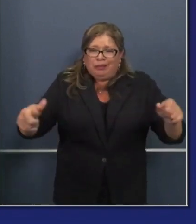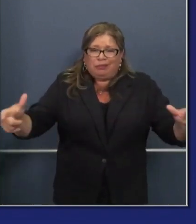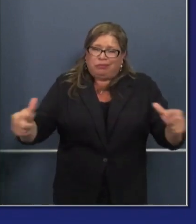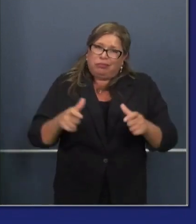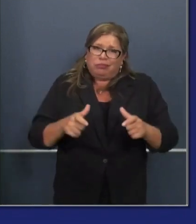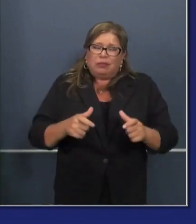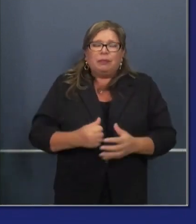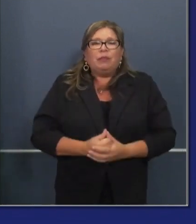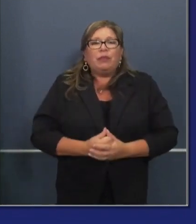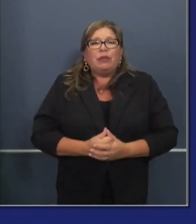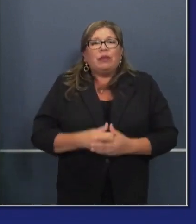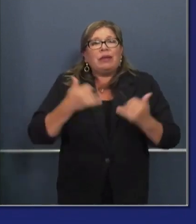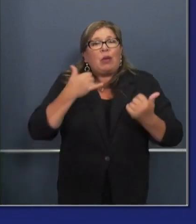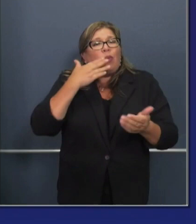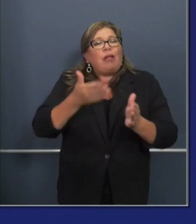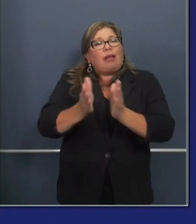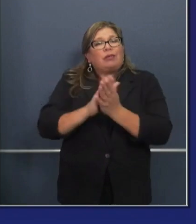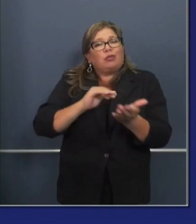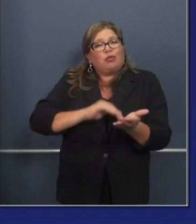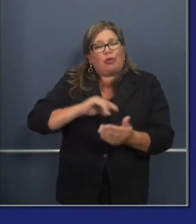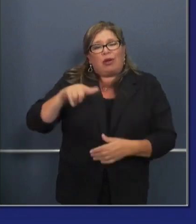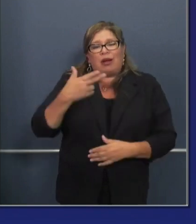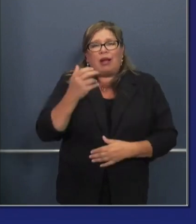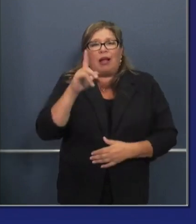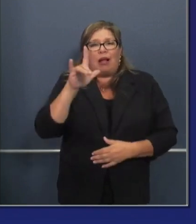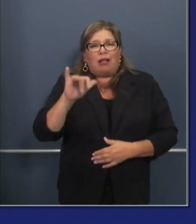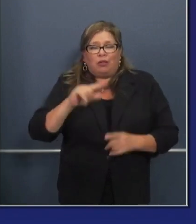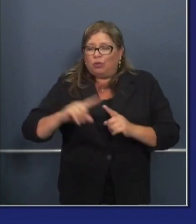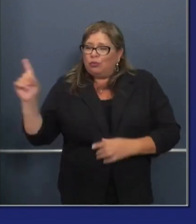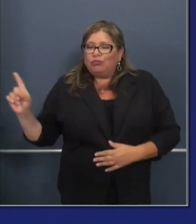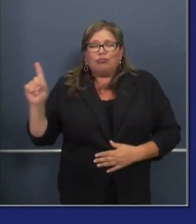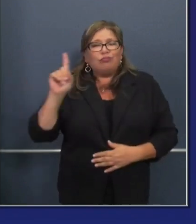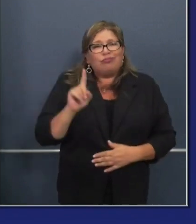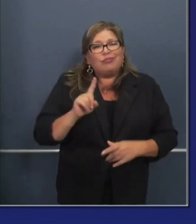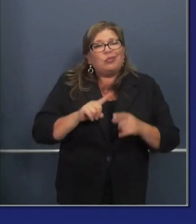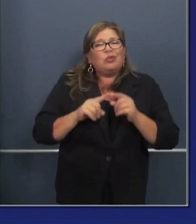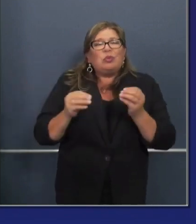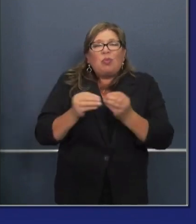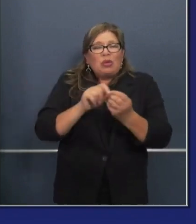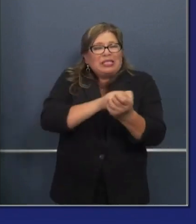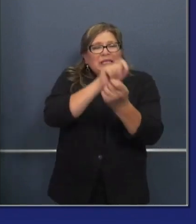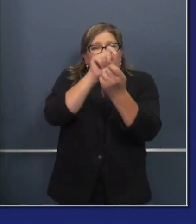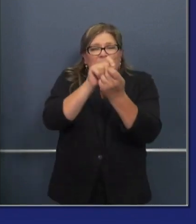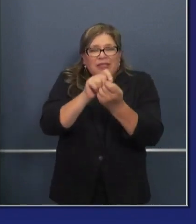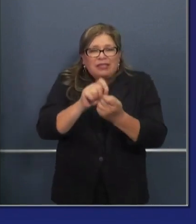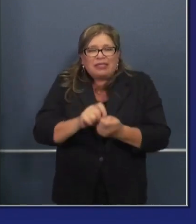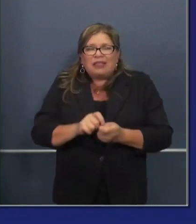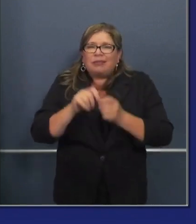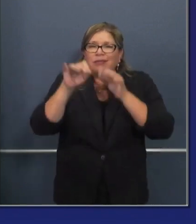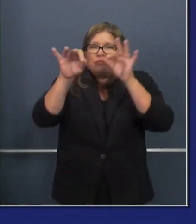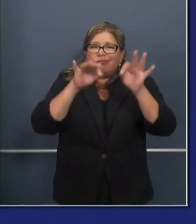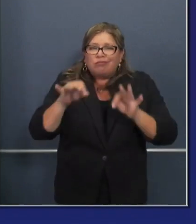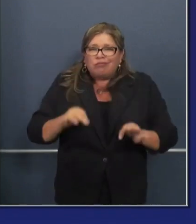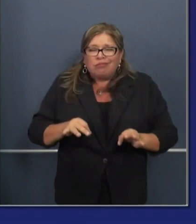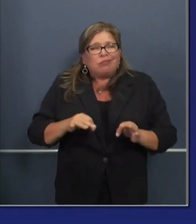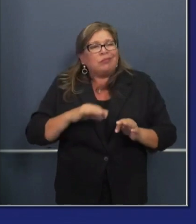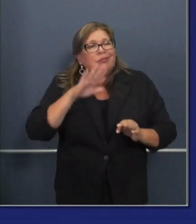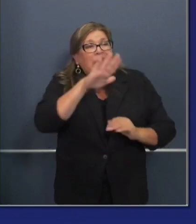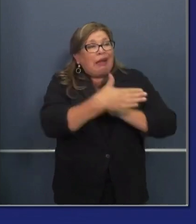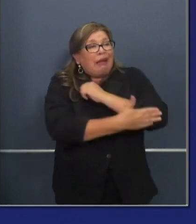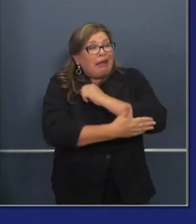ask Dr. Galley to come up. He'll update you on technical support of these 11 counties and then walk you through